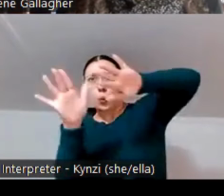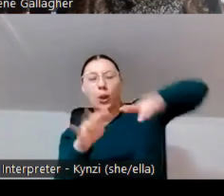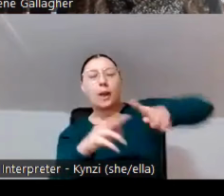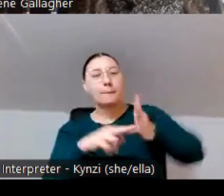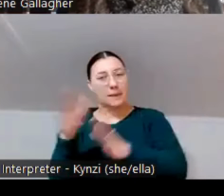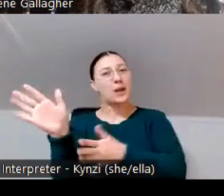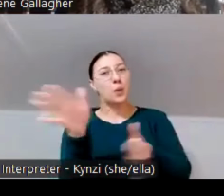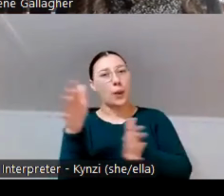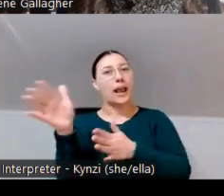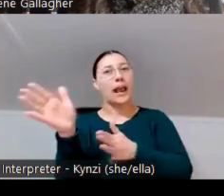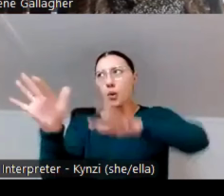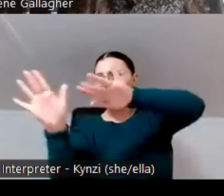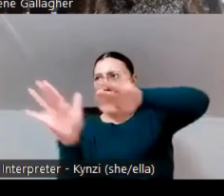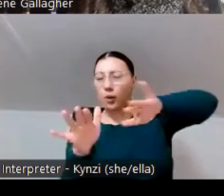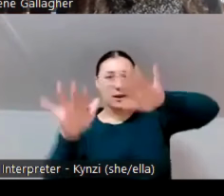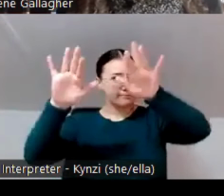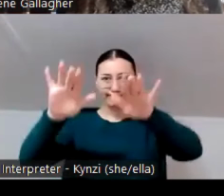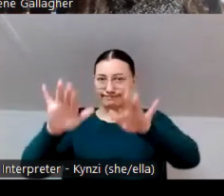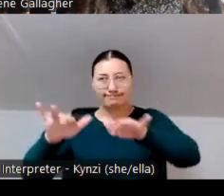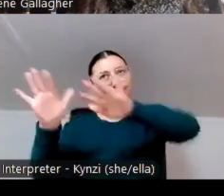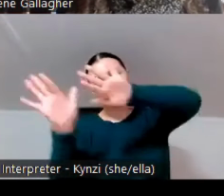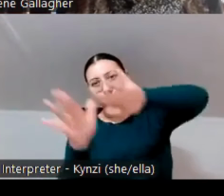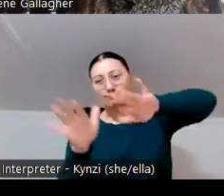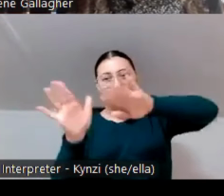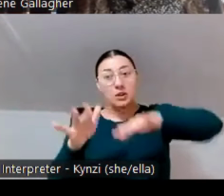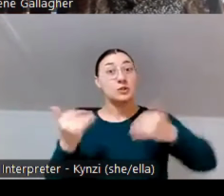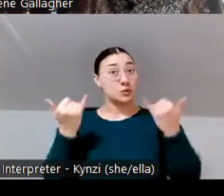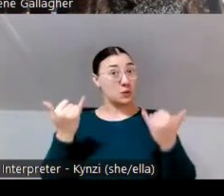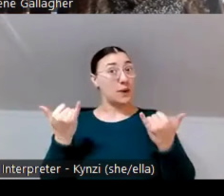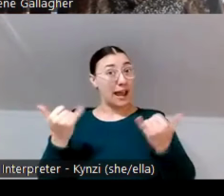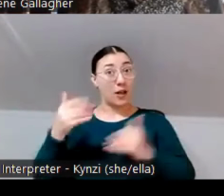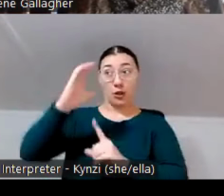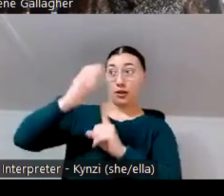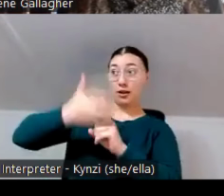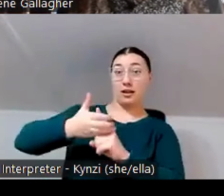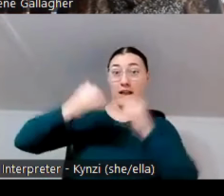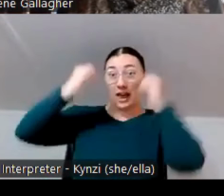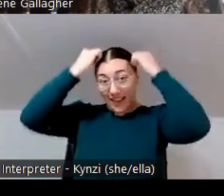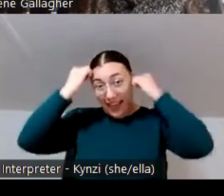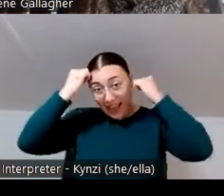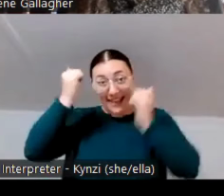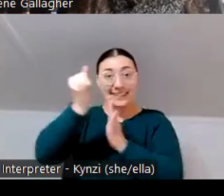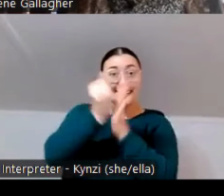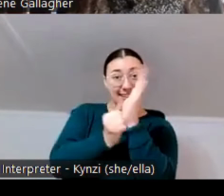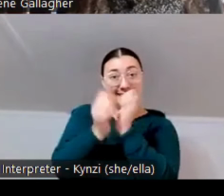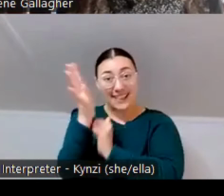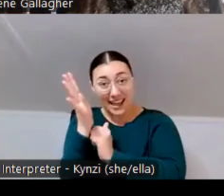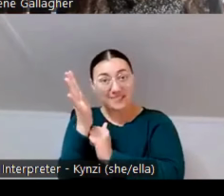my hat and my gloves, and I've got my sled.